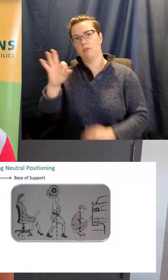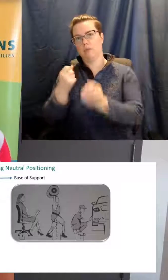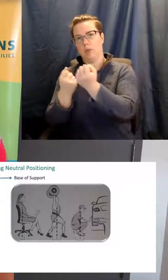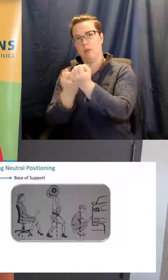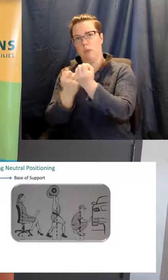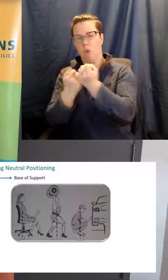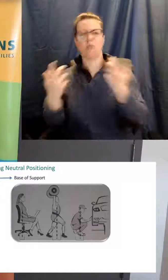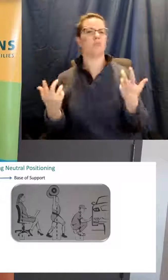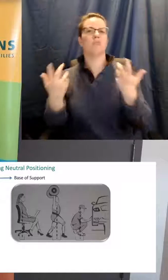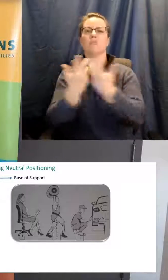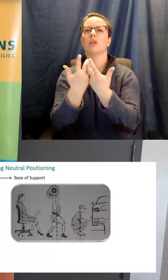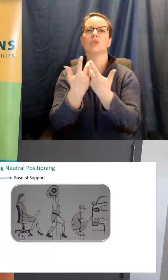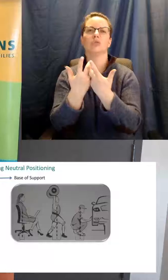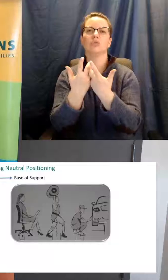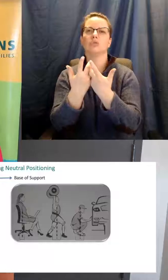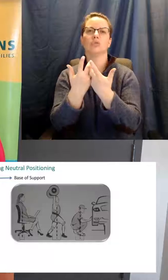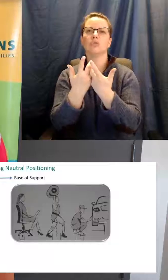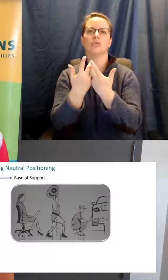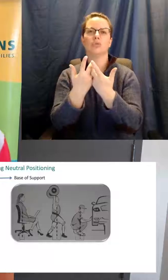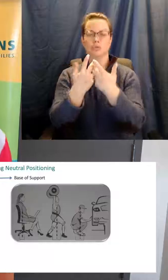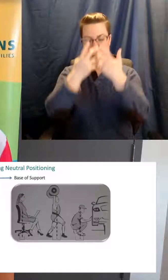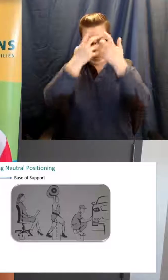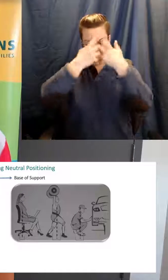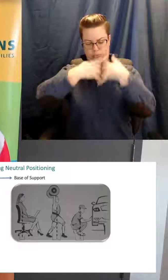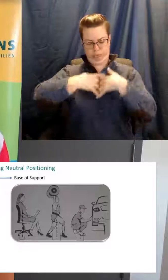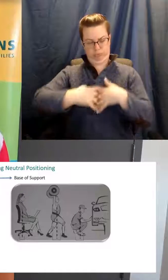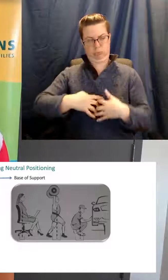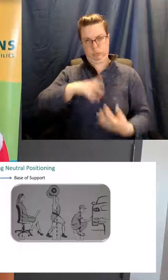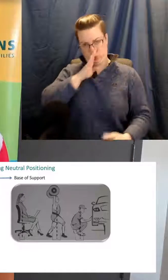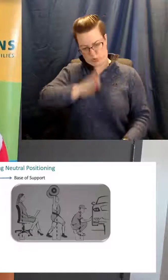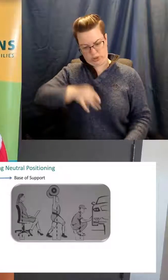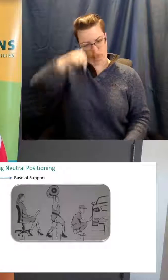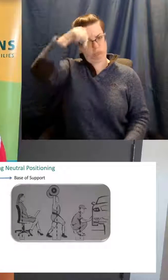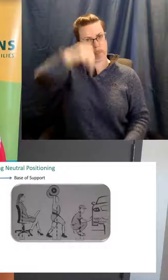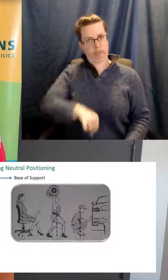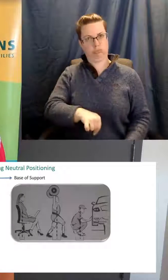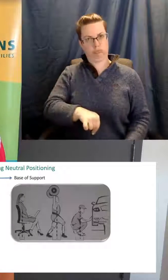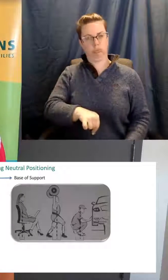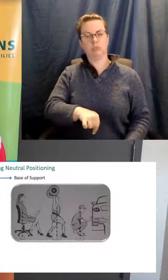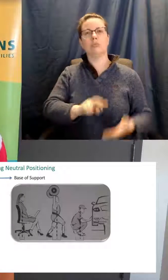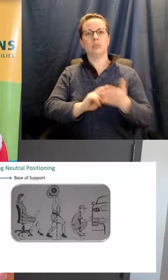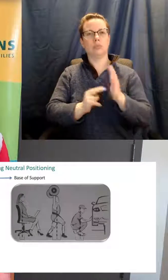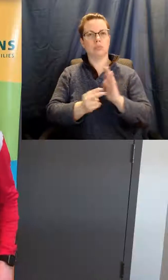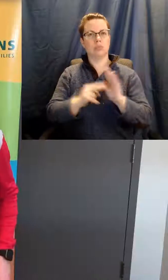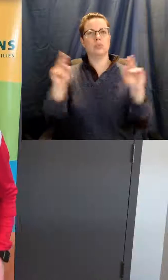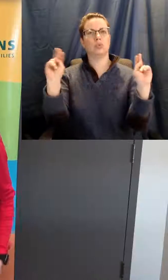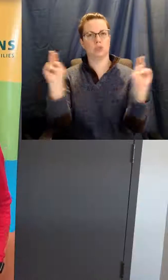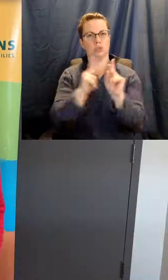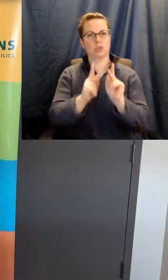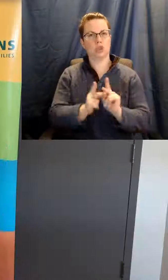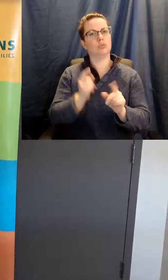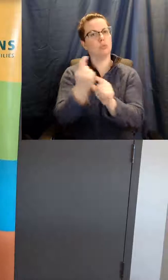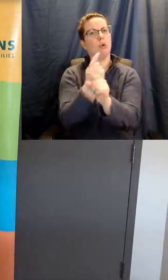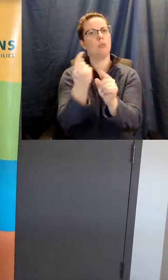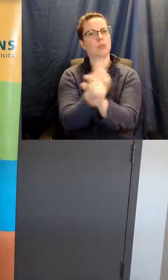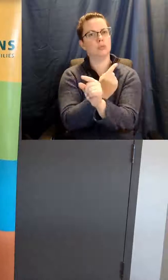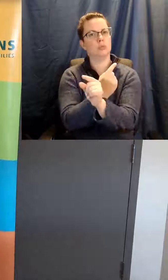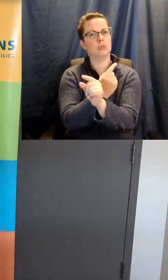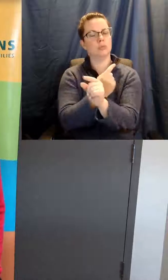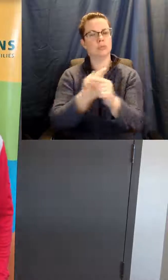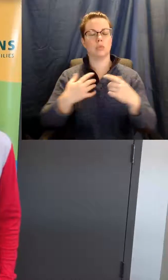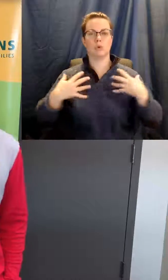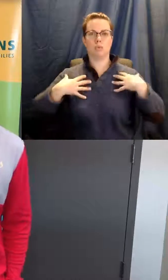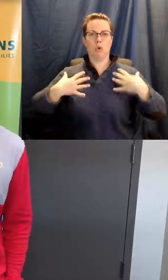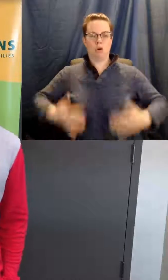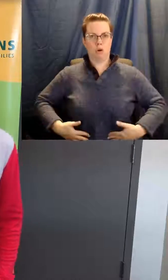position and minimize the amount of strength that gravity has pulling on different parts of their body. So that's the first idea of